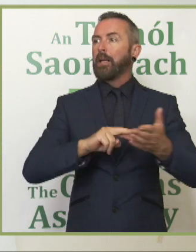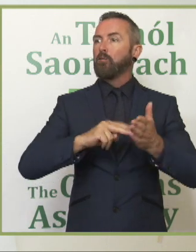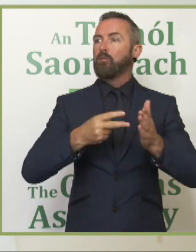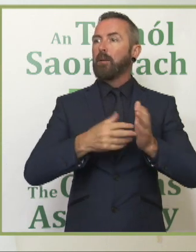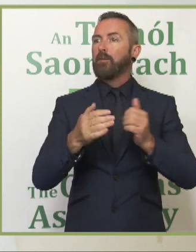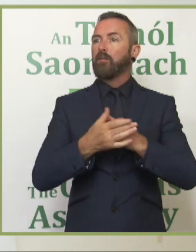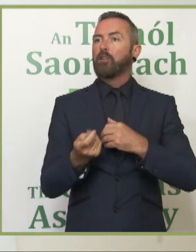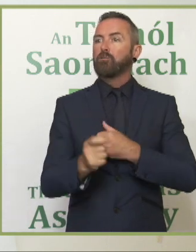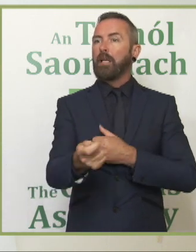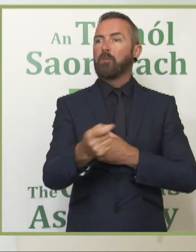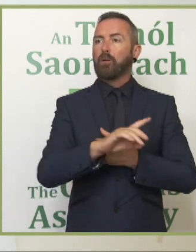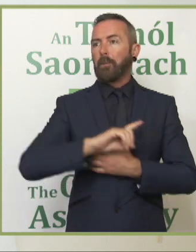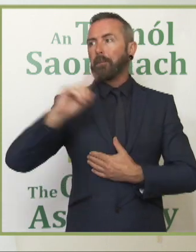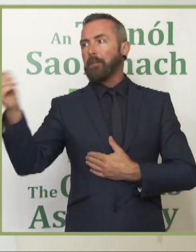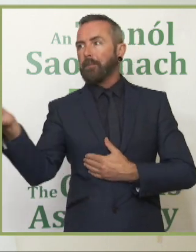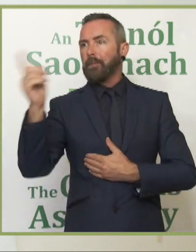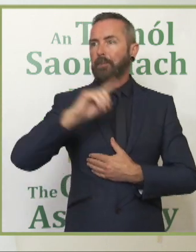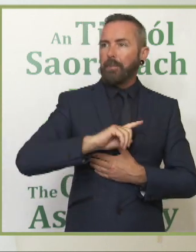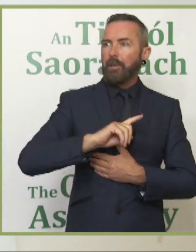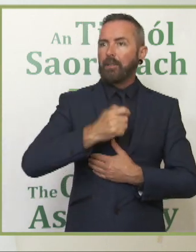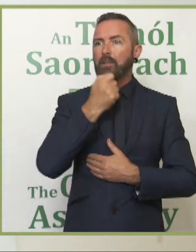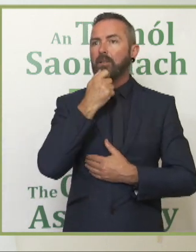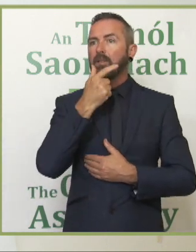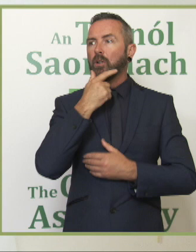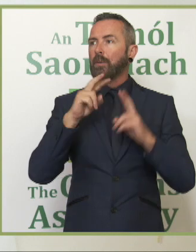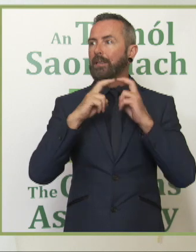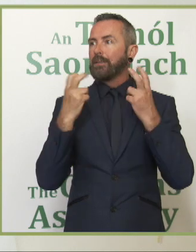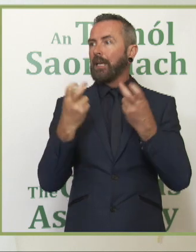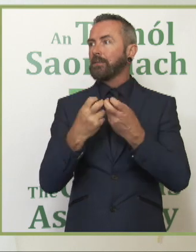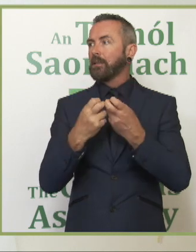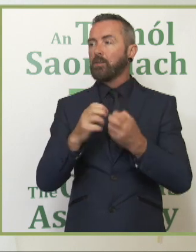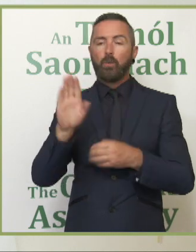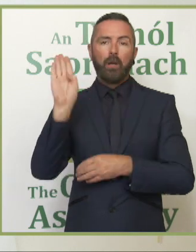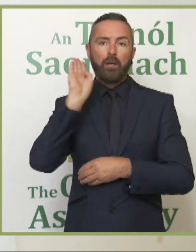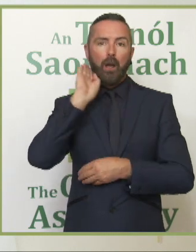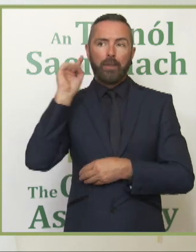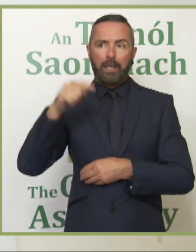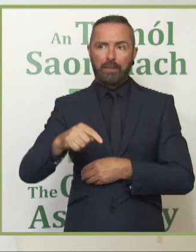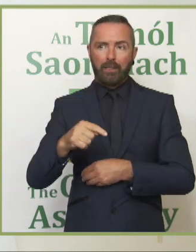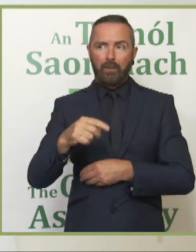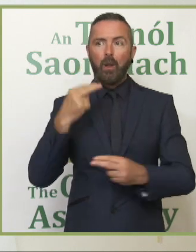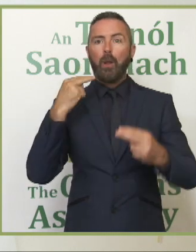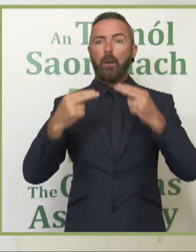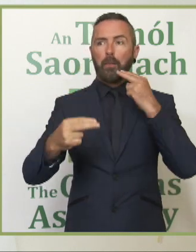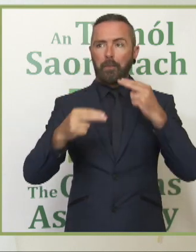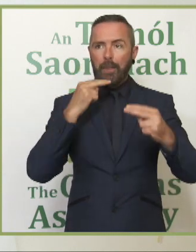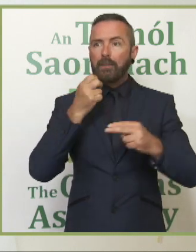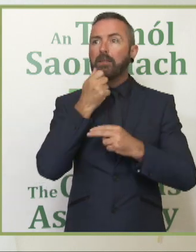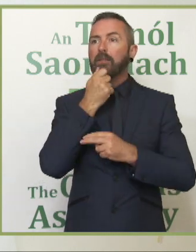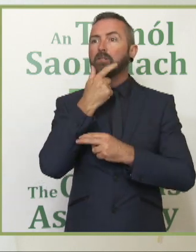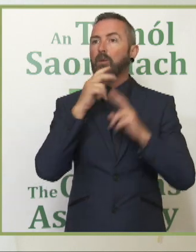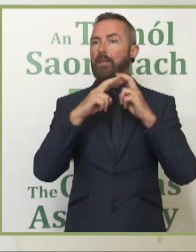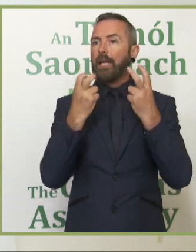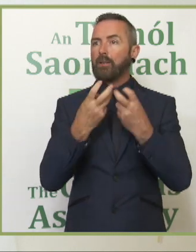transport you from here and back to Dublin Castle. So accommodation here, meetings will take place in Dublin Castle, and we will